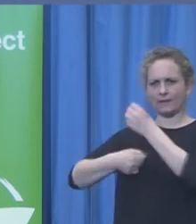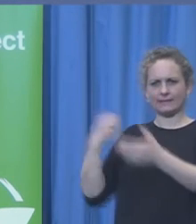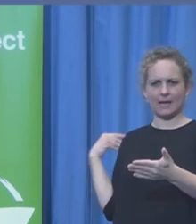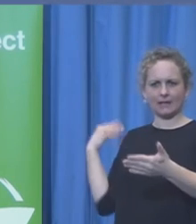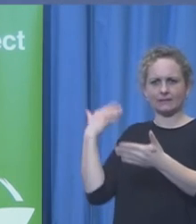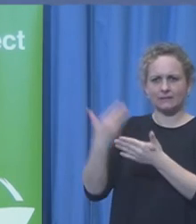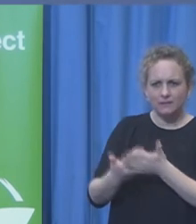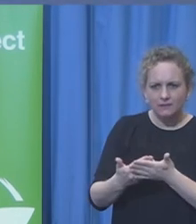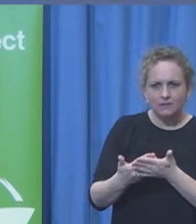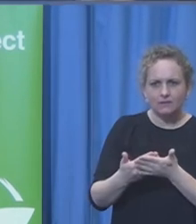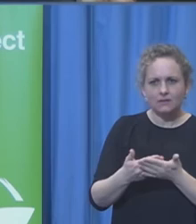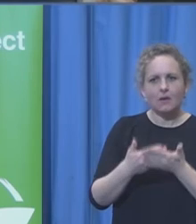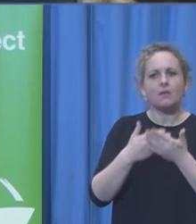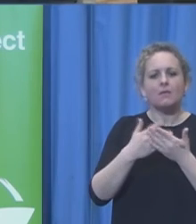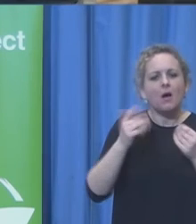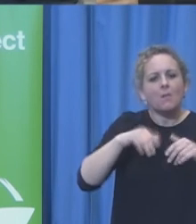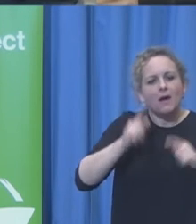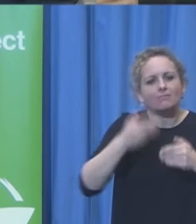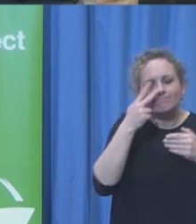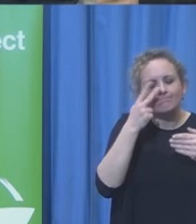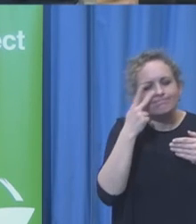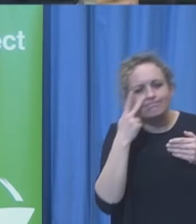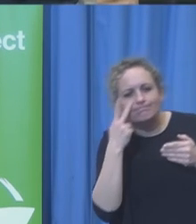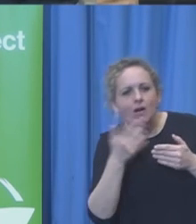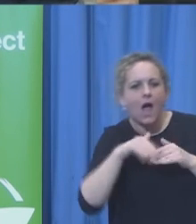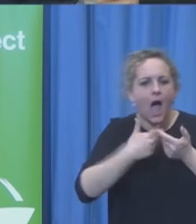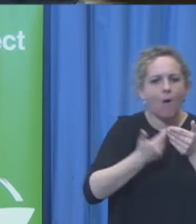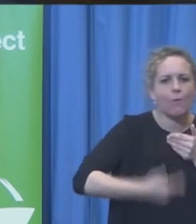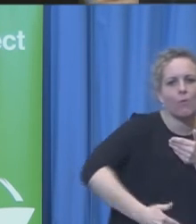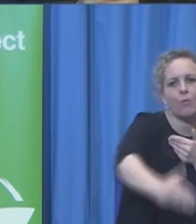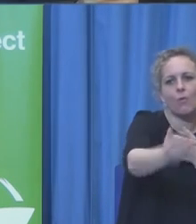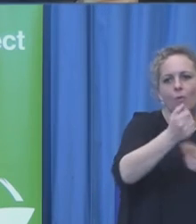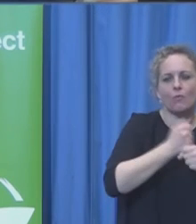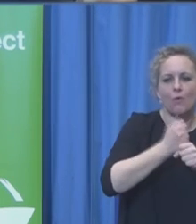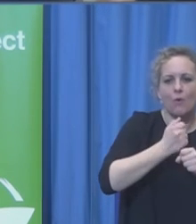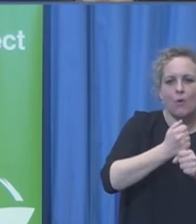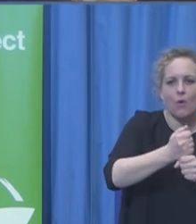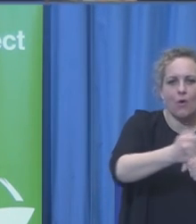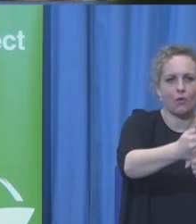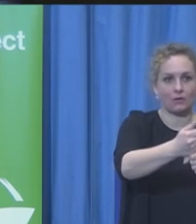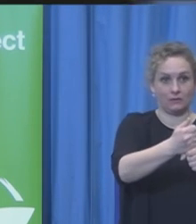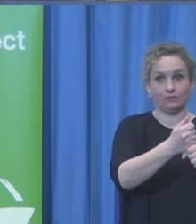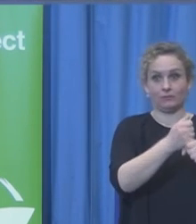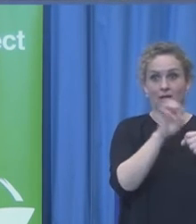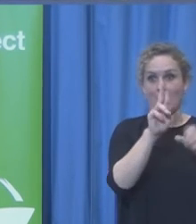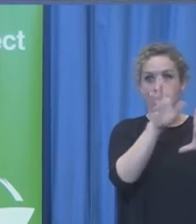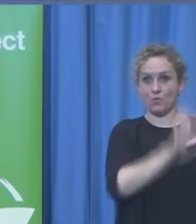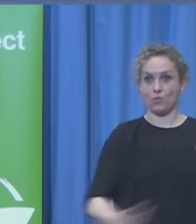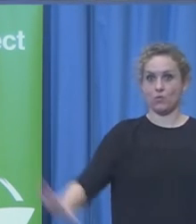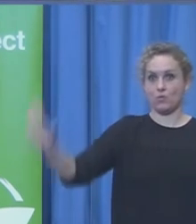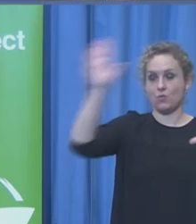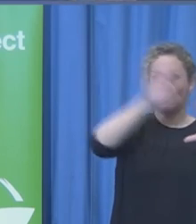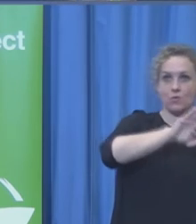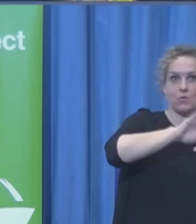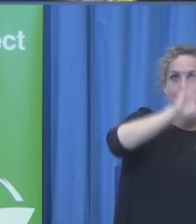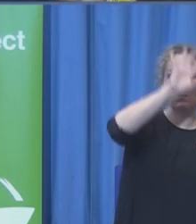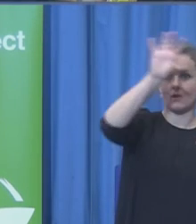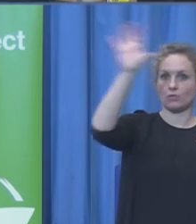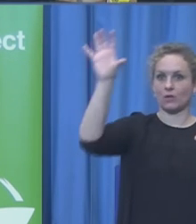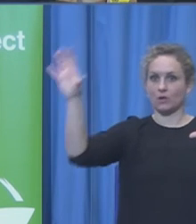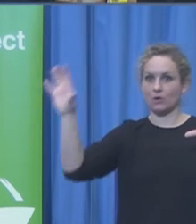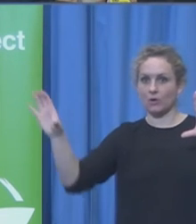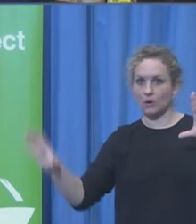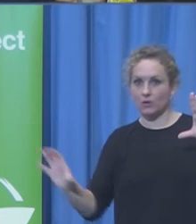is happening now, is that member states in Council and members of the Parliament, in the